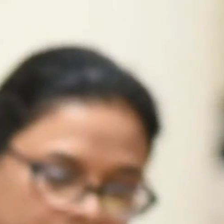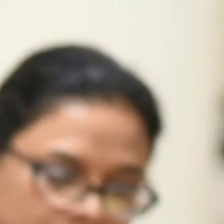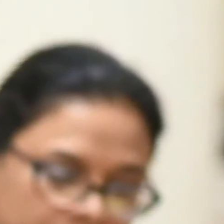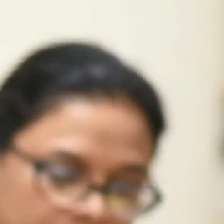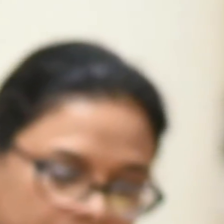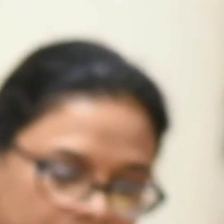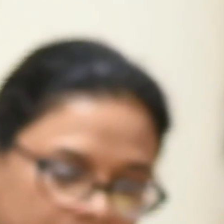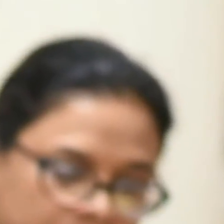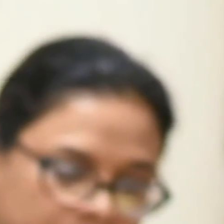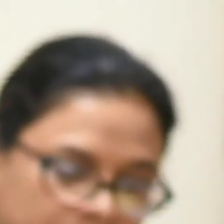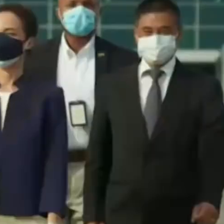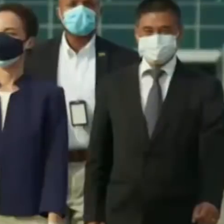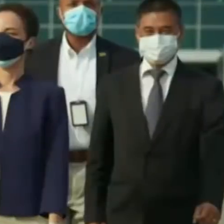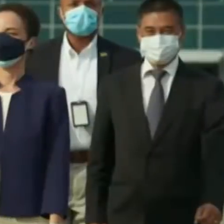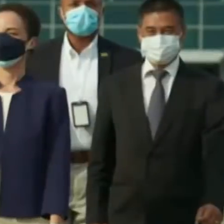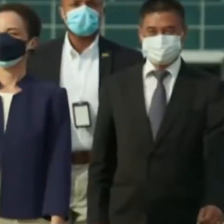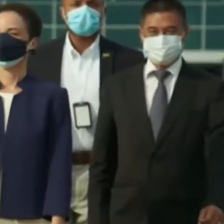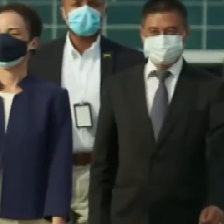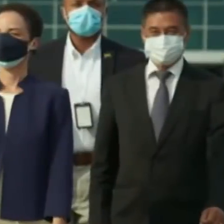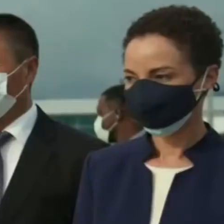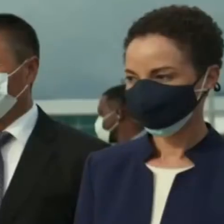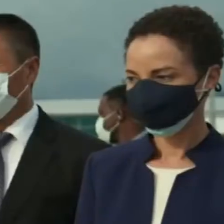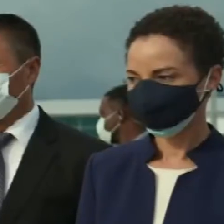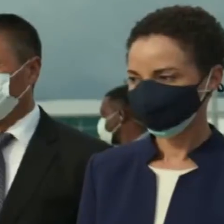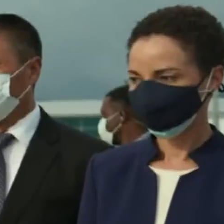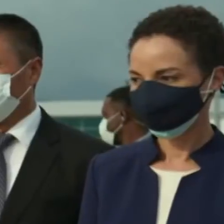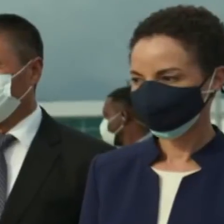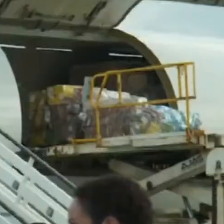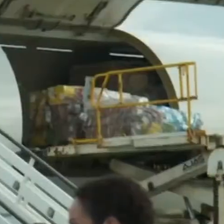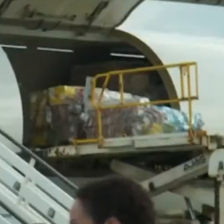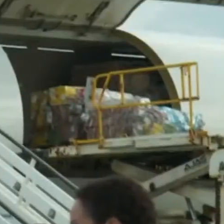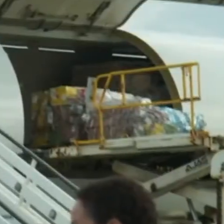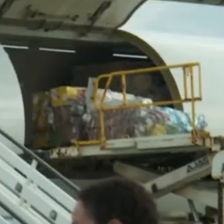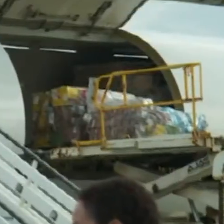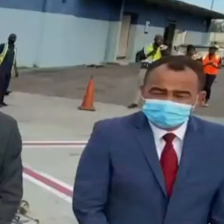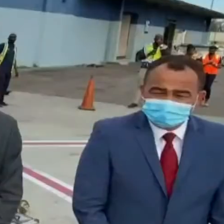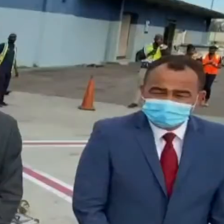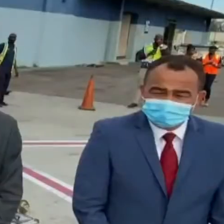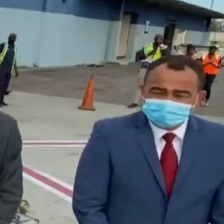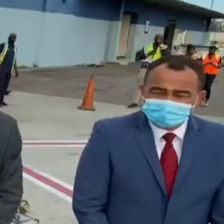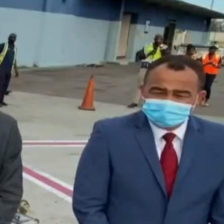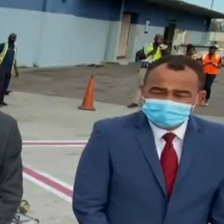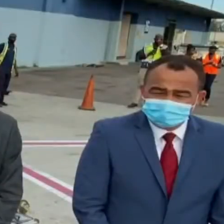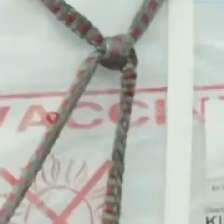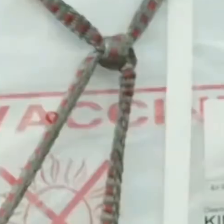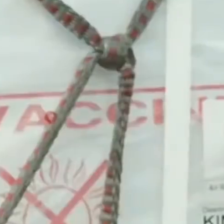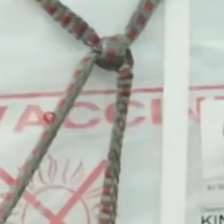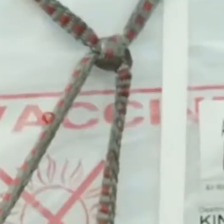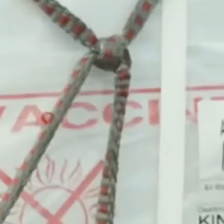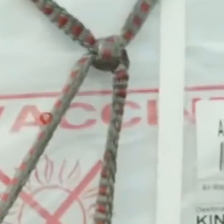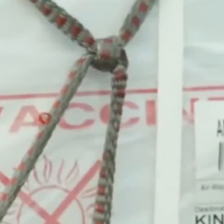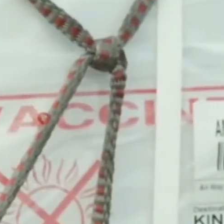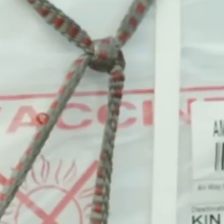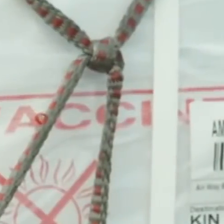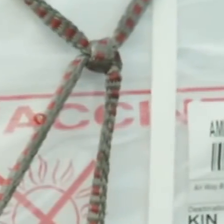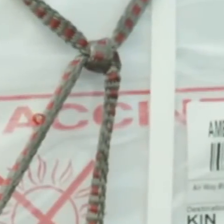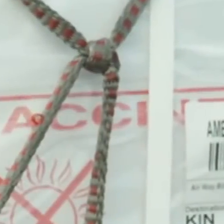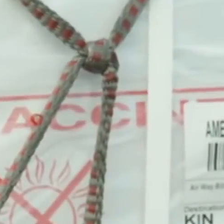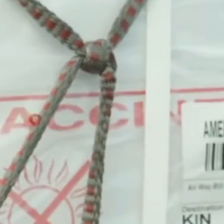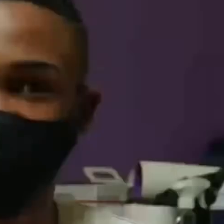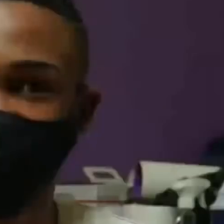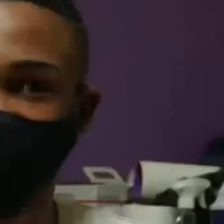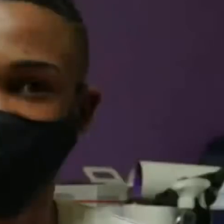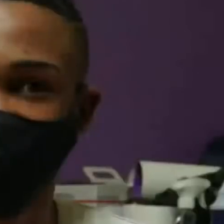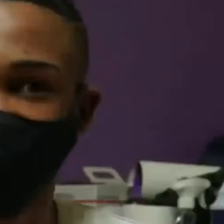day, COVID-19 turned our lives upside down. But thankfully, March 10th, 2021 was the day we got hope that the pandemic